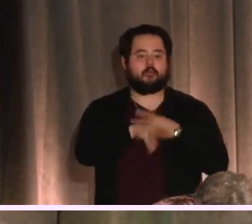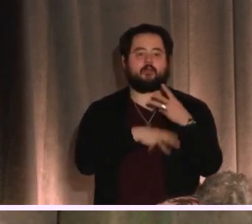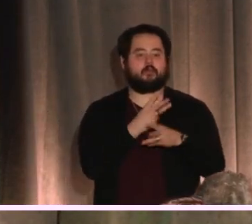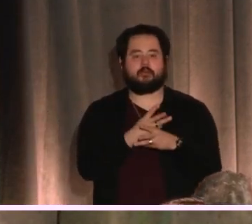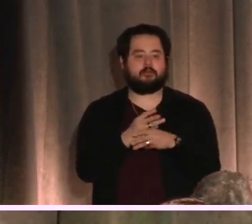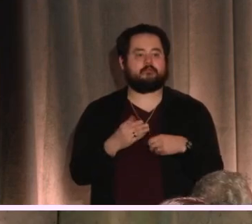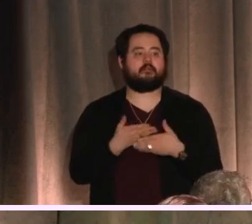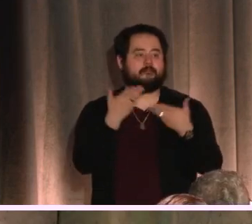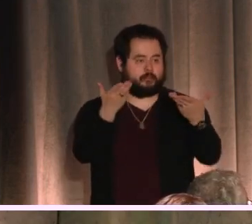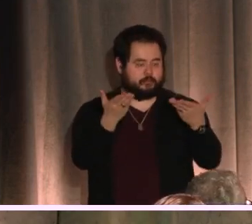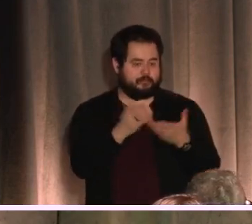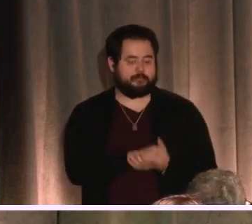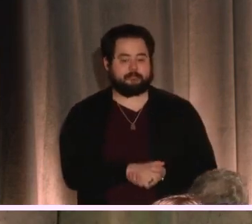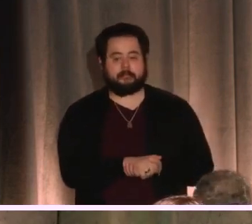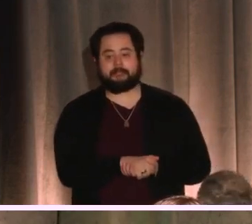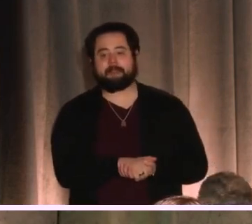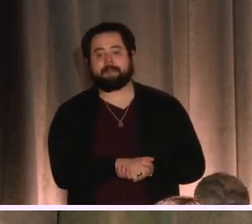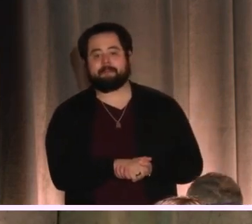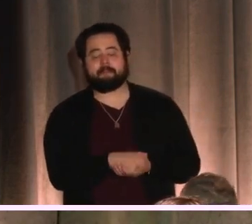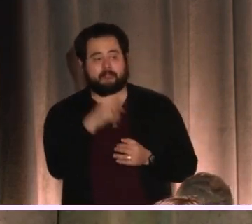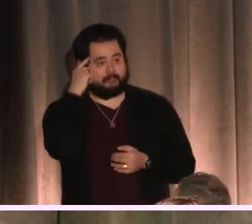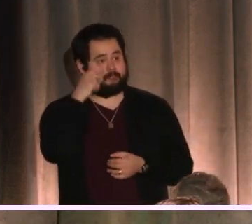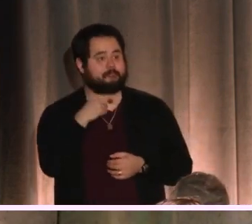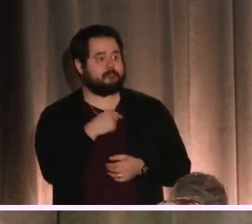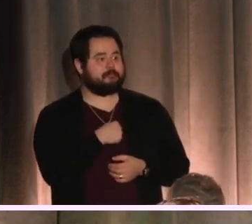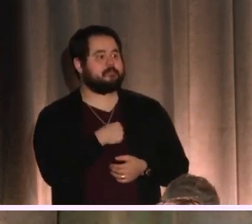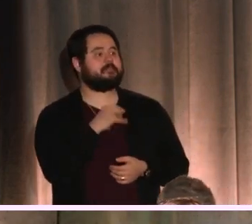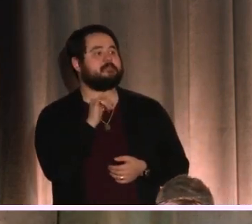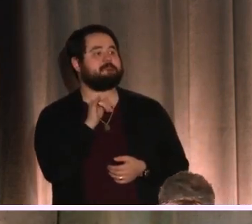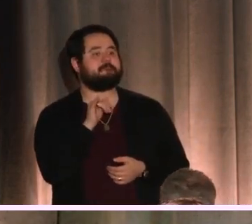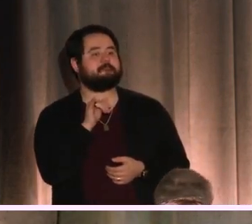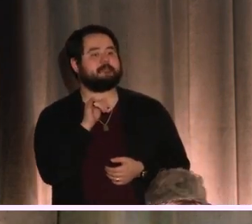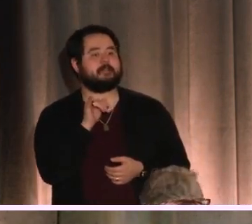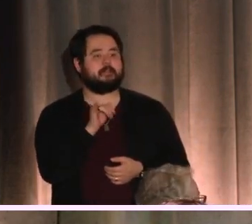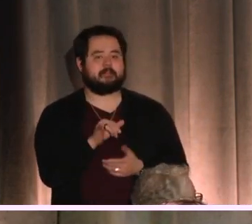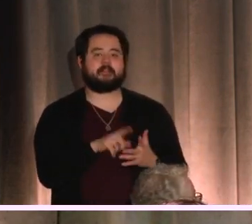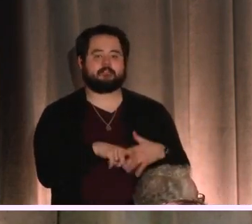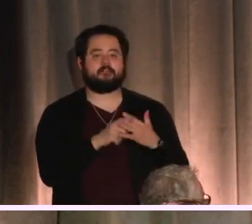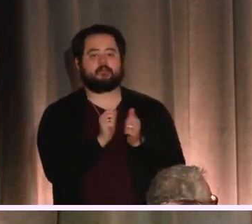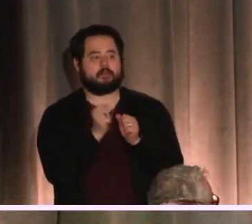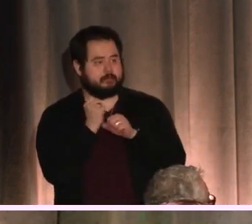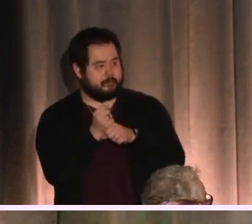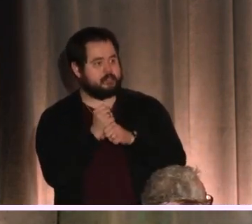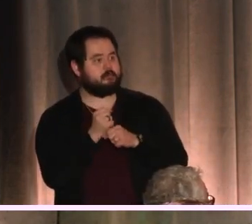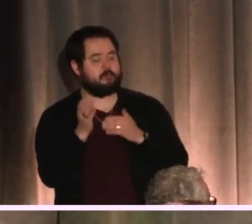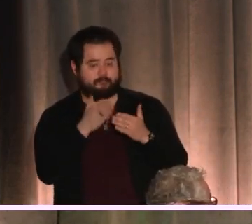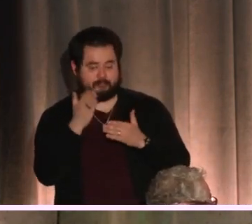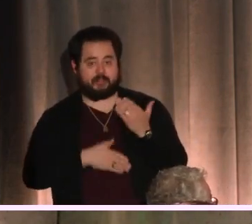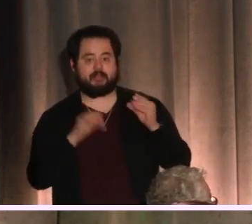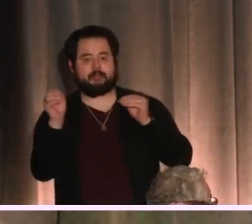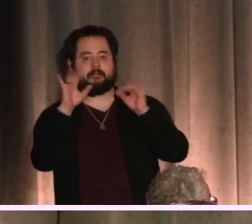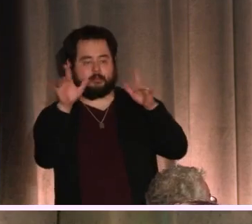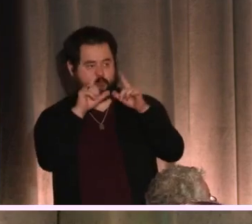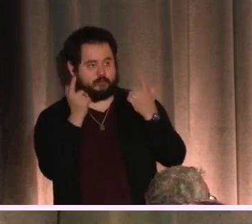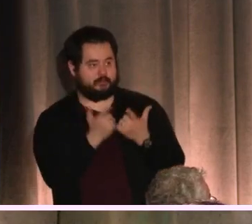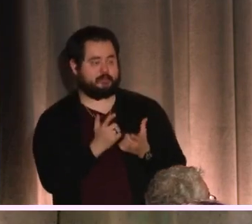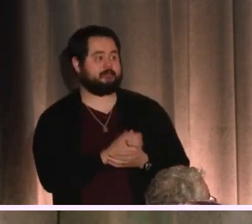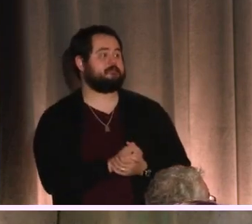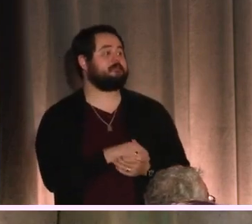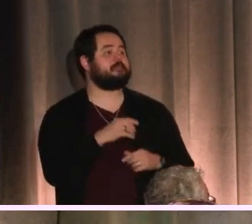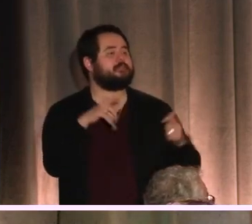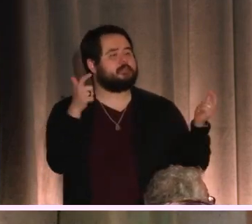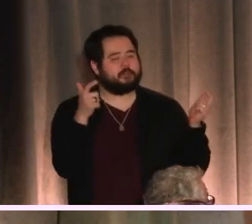For me, that really manifested with baseball and ultimately the Miracle League. This small